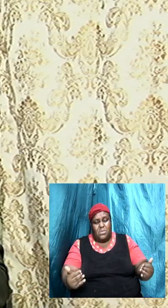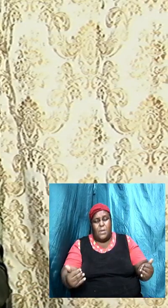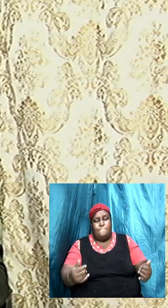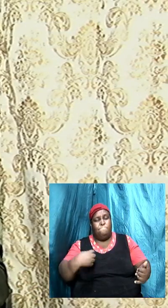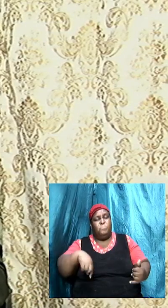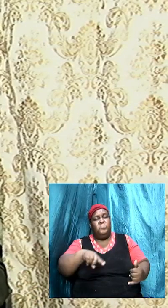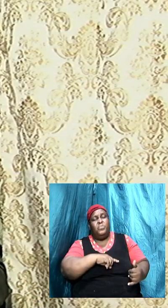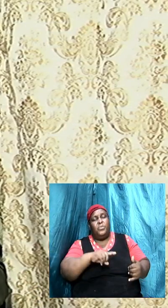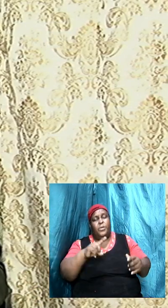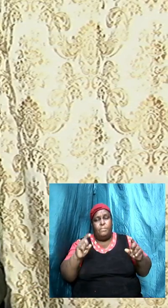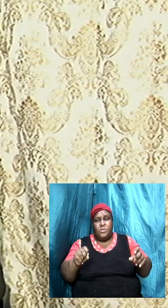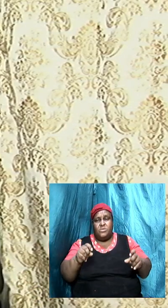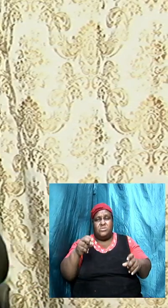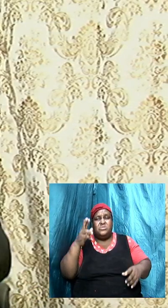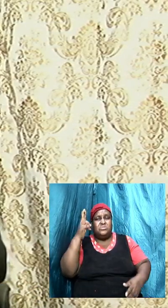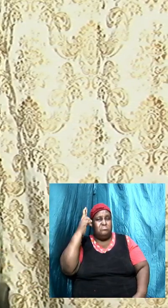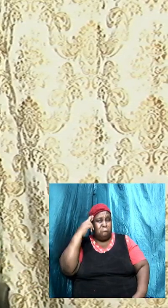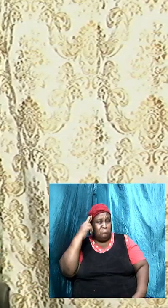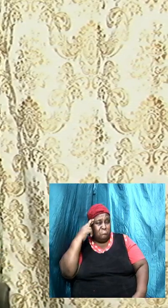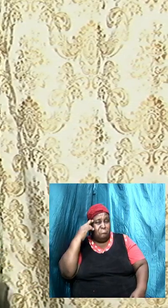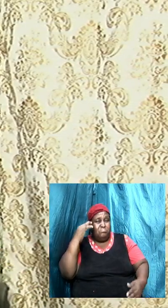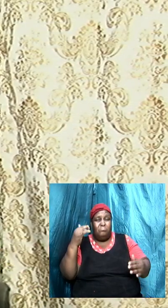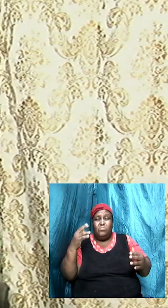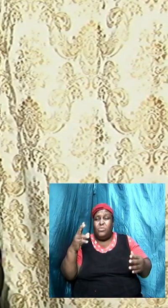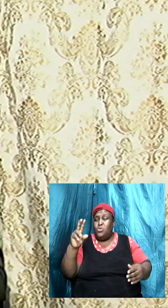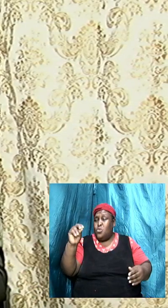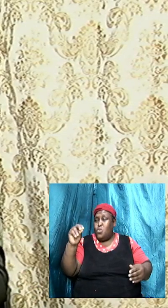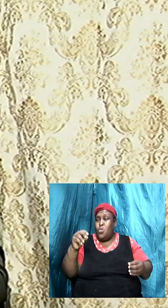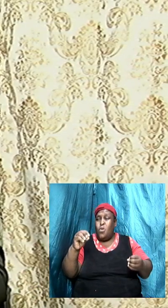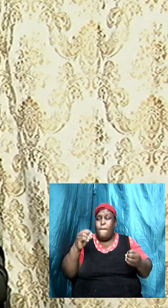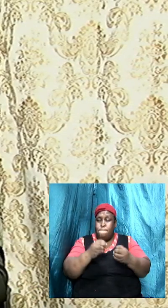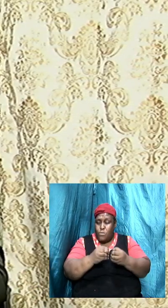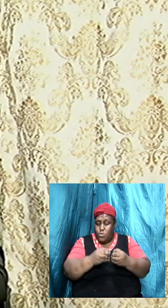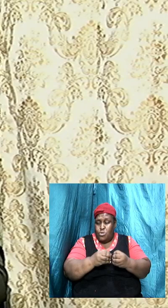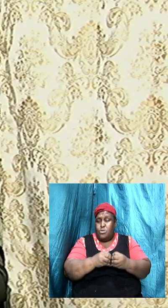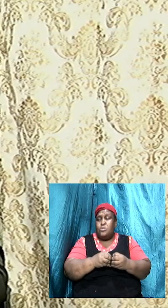must recognize that now more than ever,